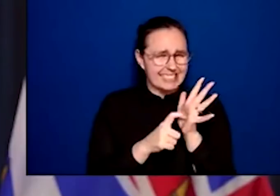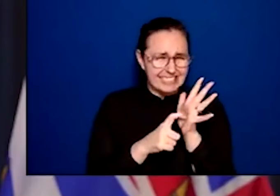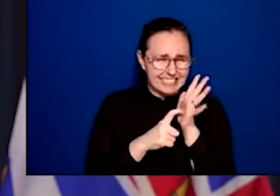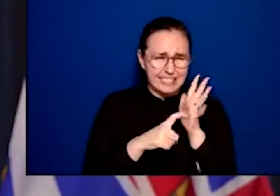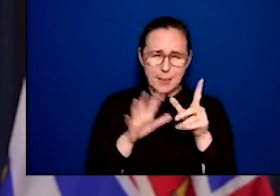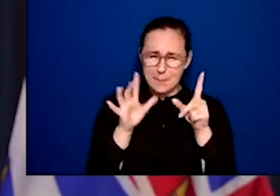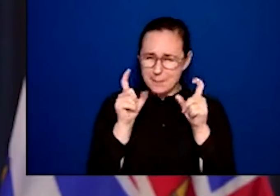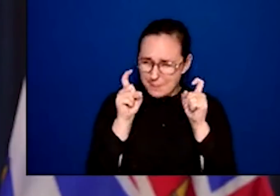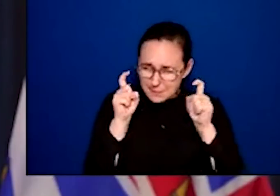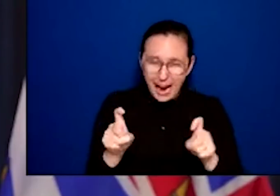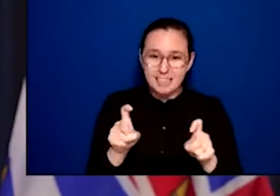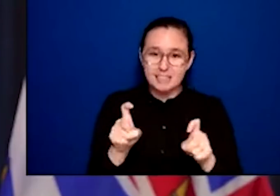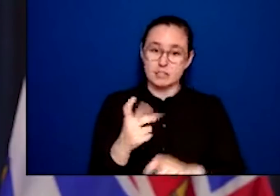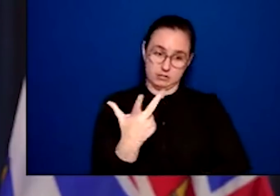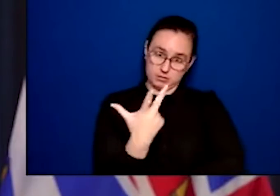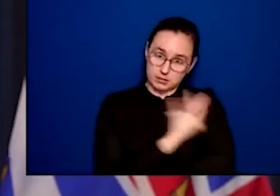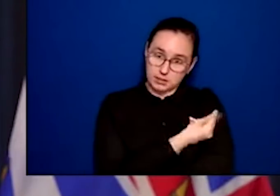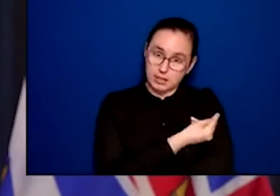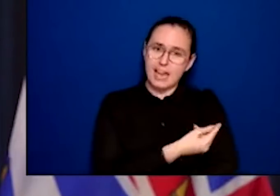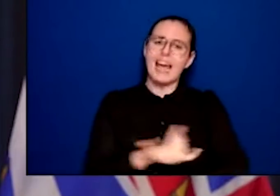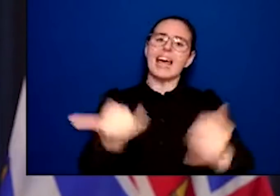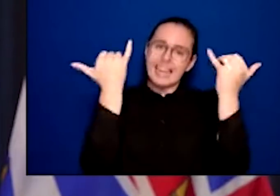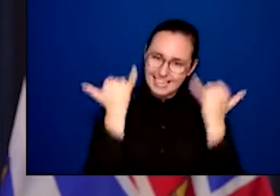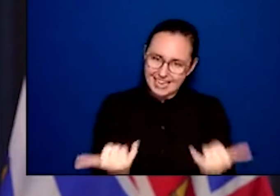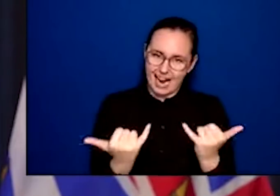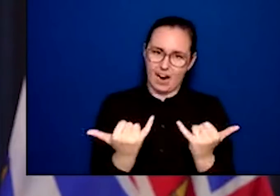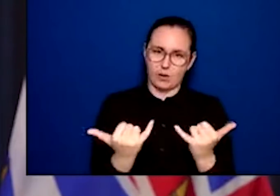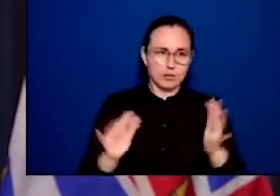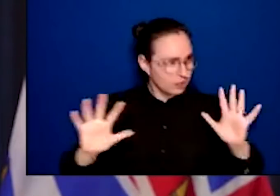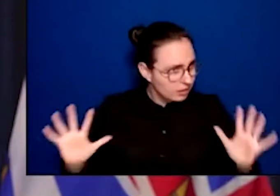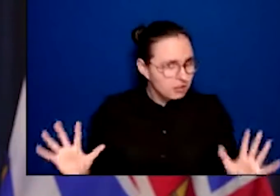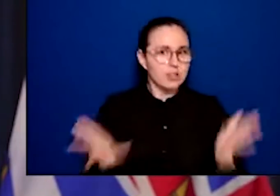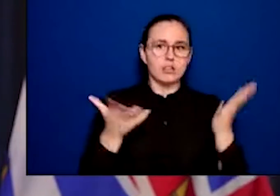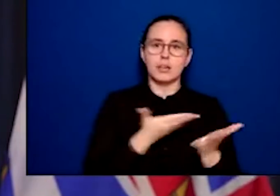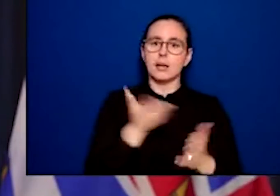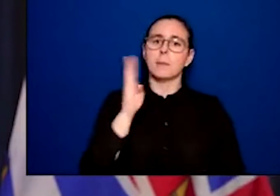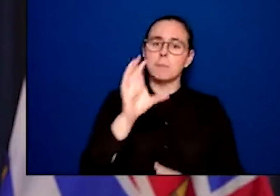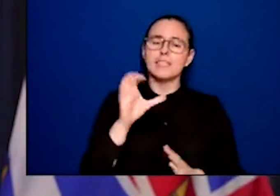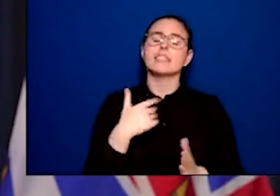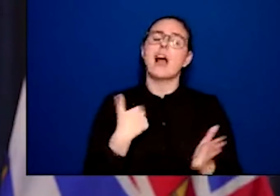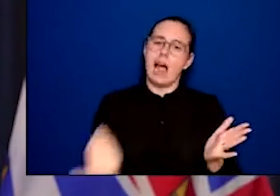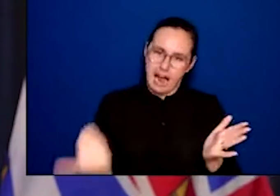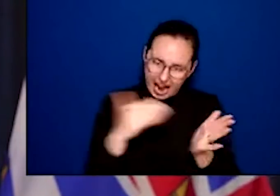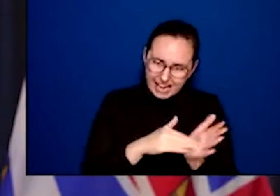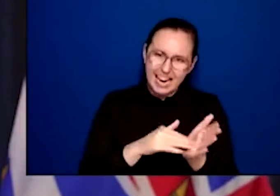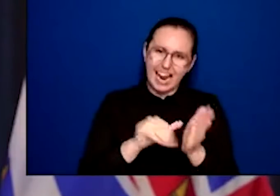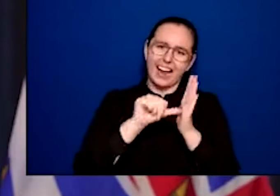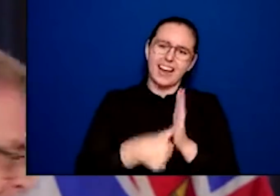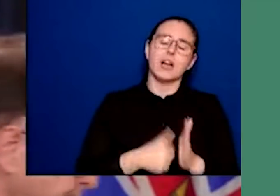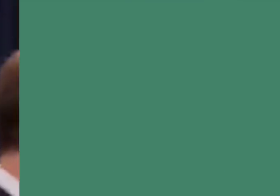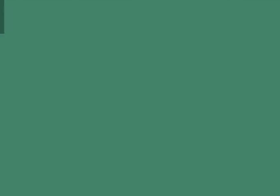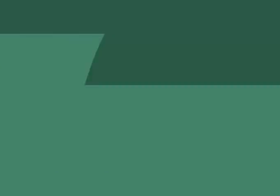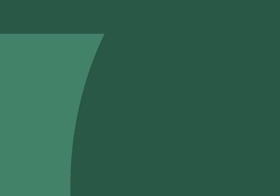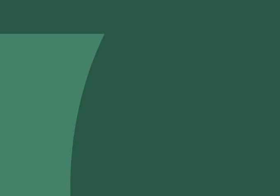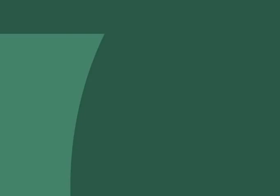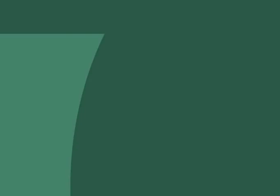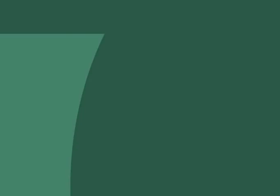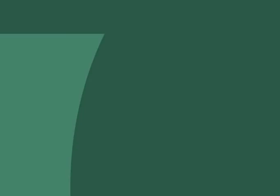vaccinated now. And I encourage everyone in British Columbia, again, to do so. And with that, we're happy to take your questions.